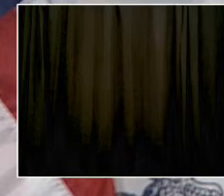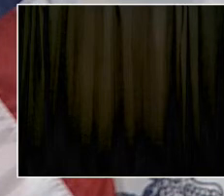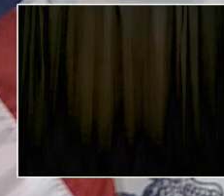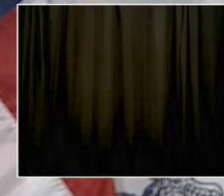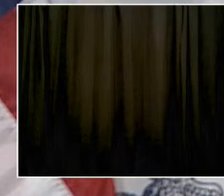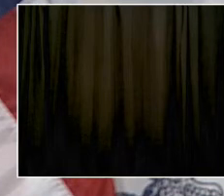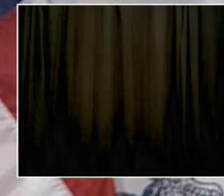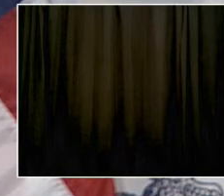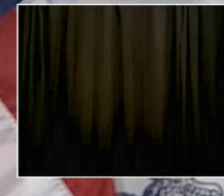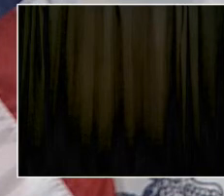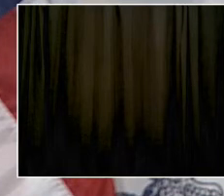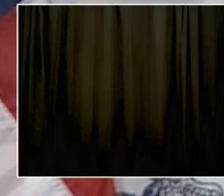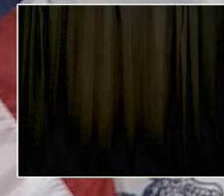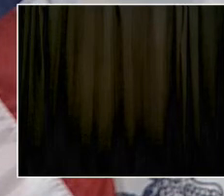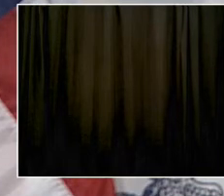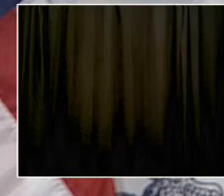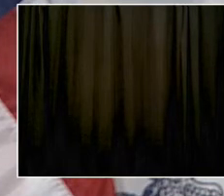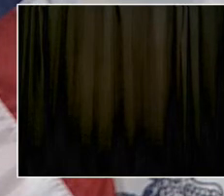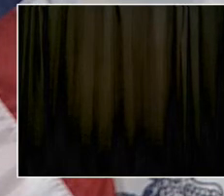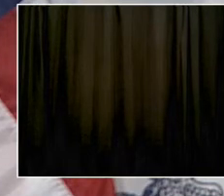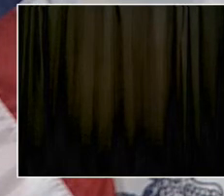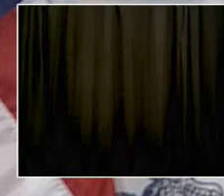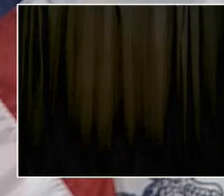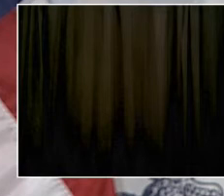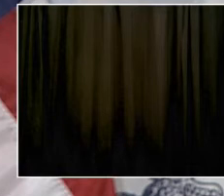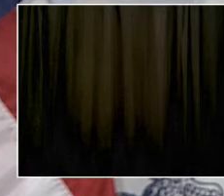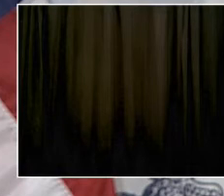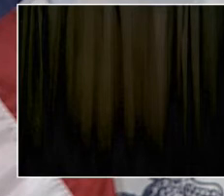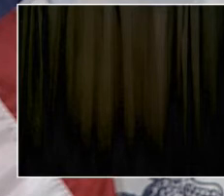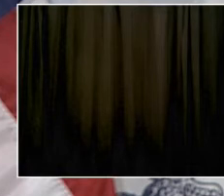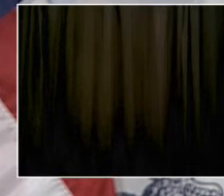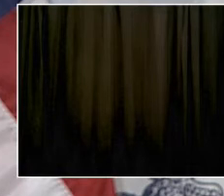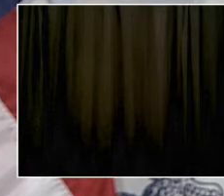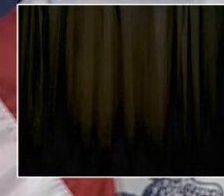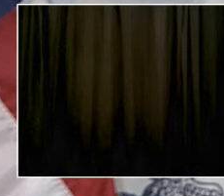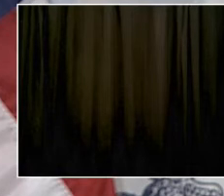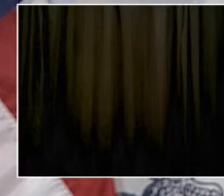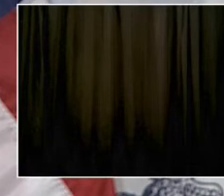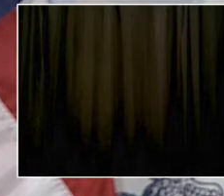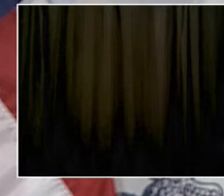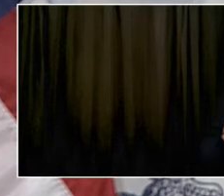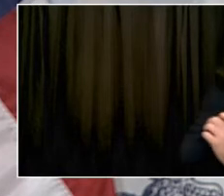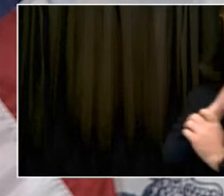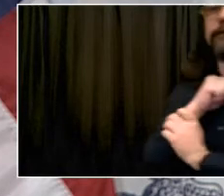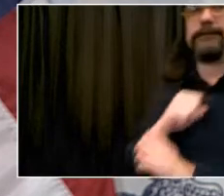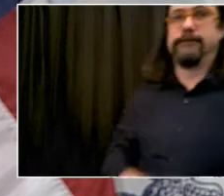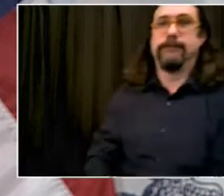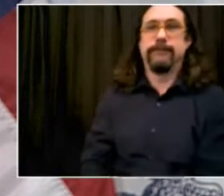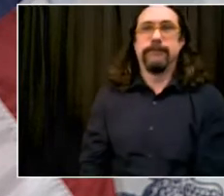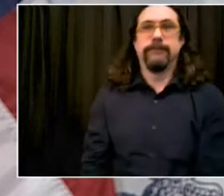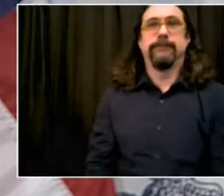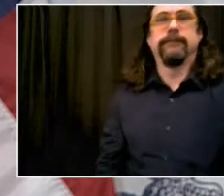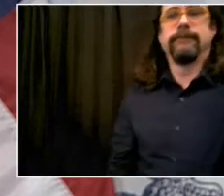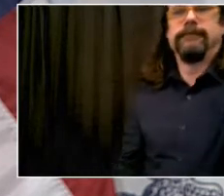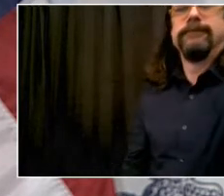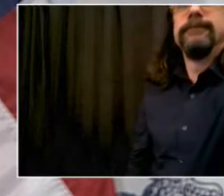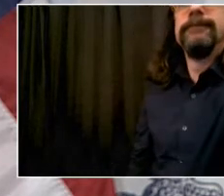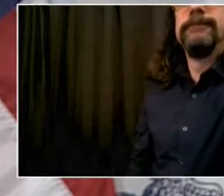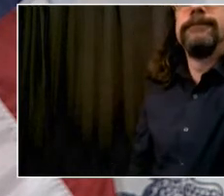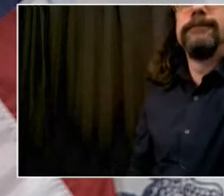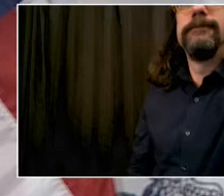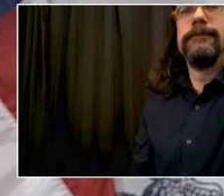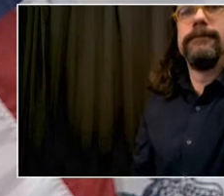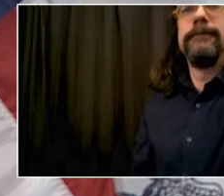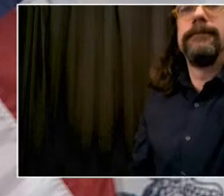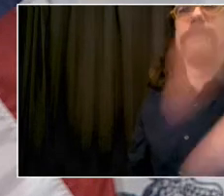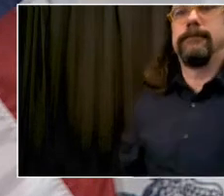barata es un derecho y vamos a seguir luchando para crear miles de viviendas de